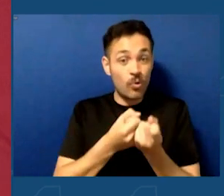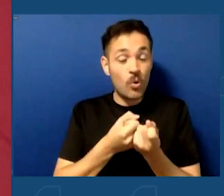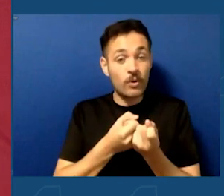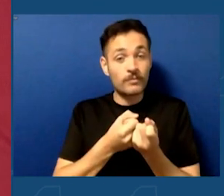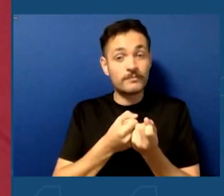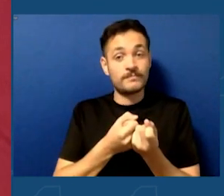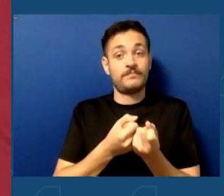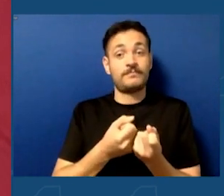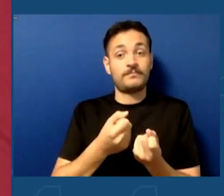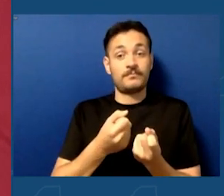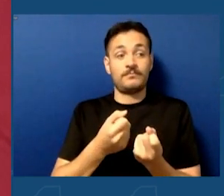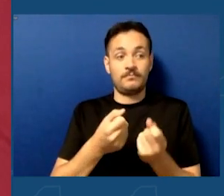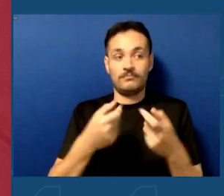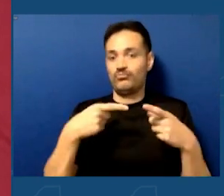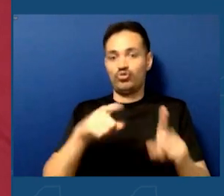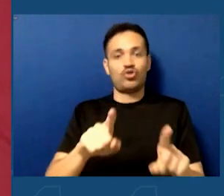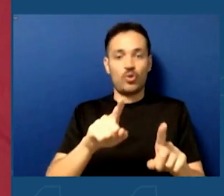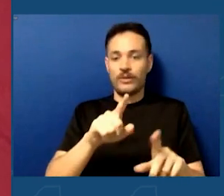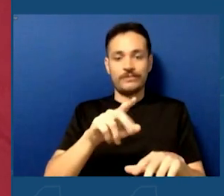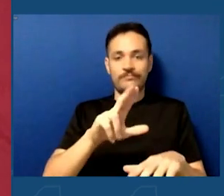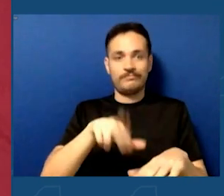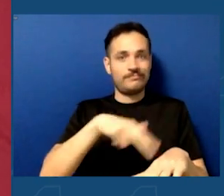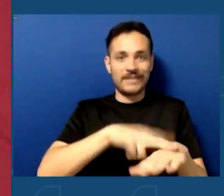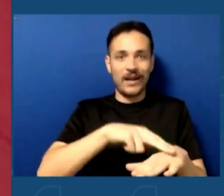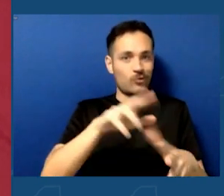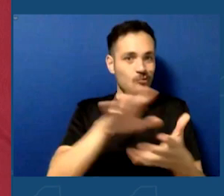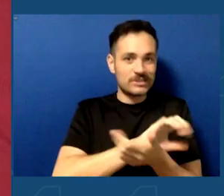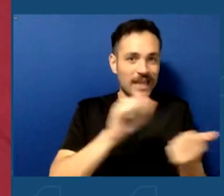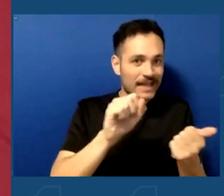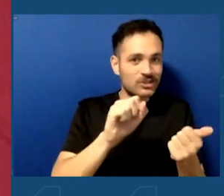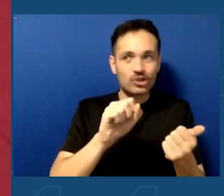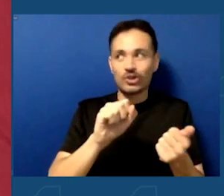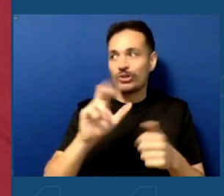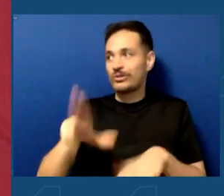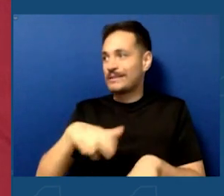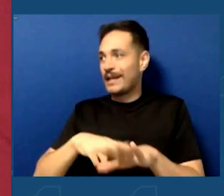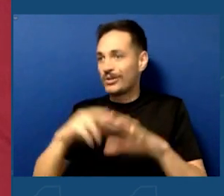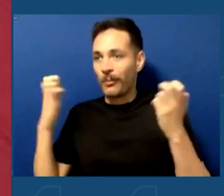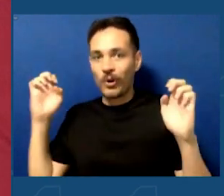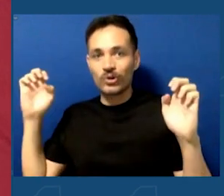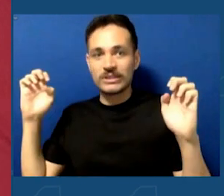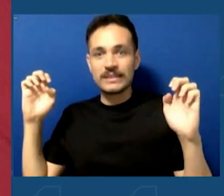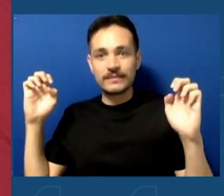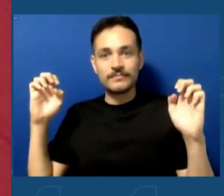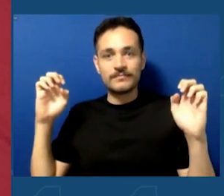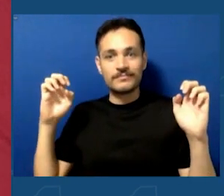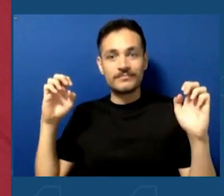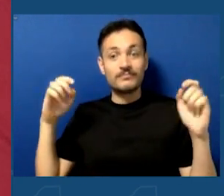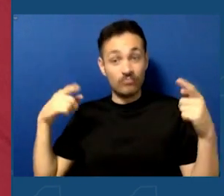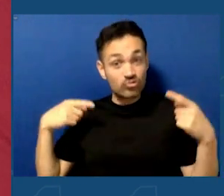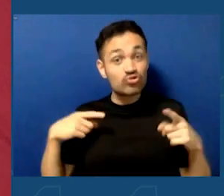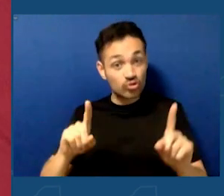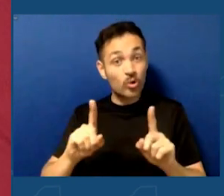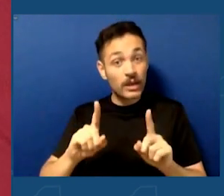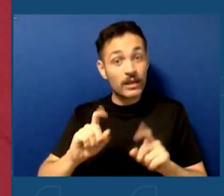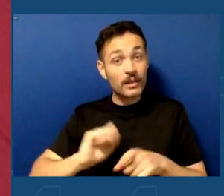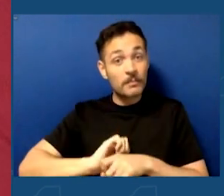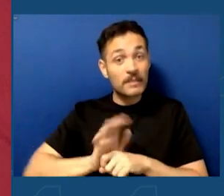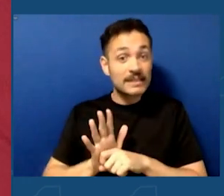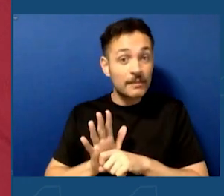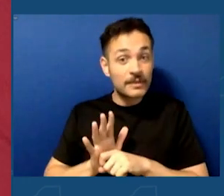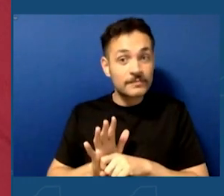disaster or national crisis, was during the pandemic. We passed legislation to